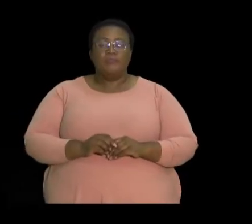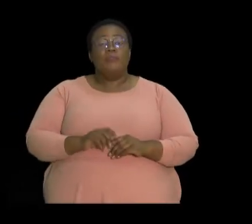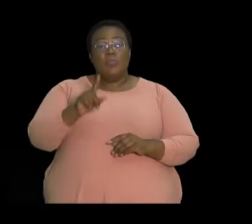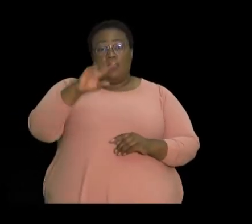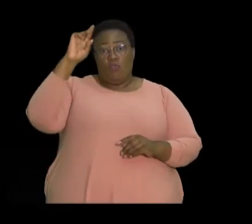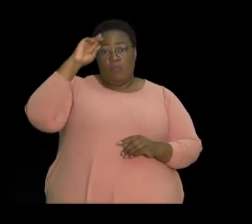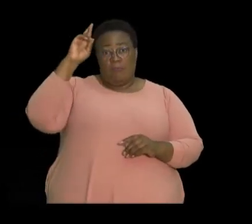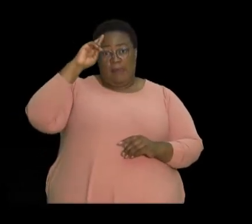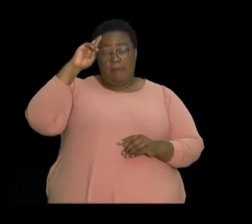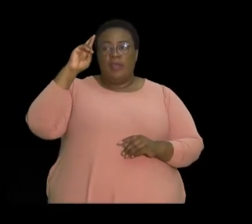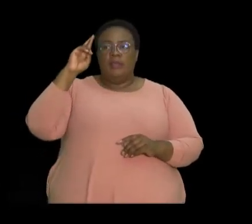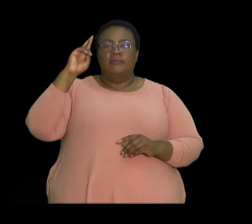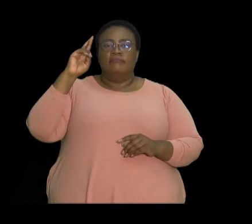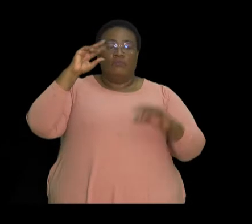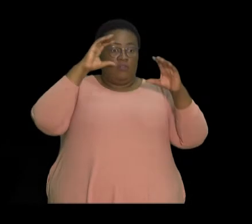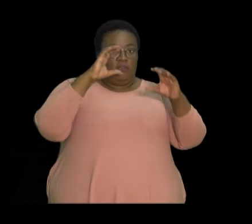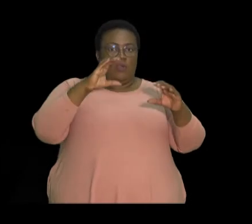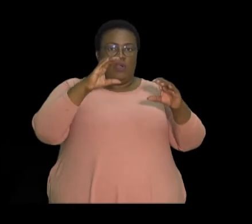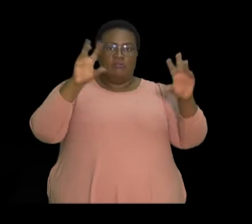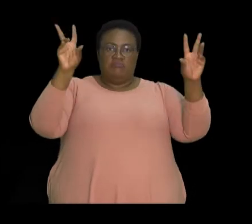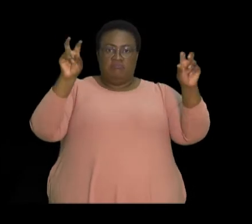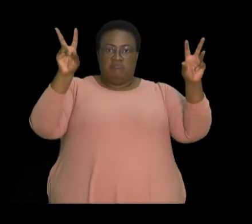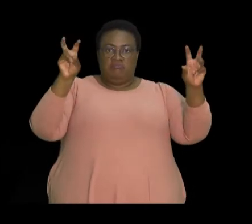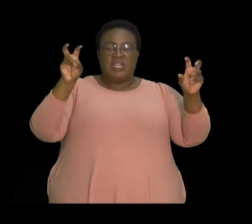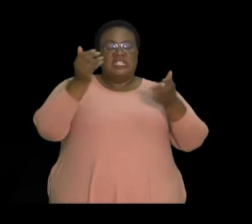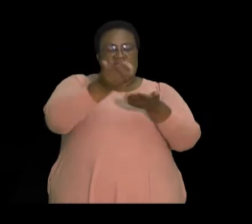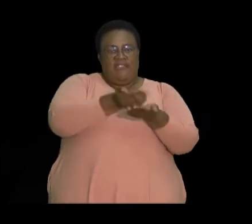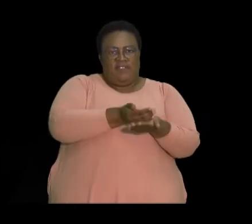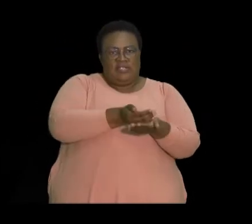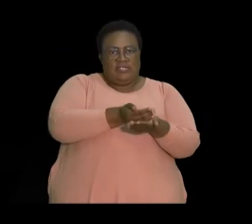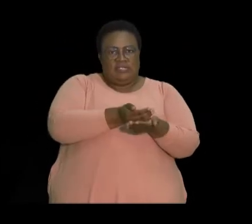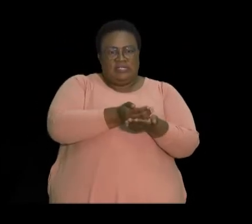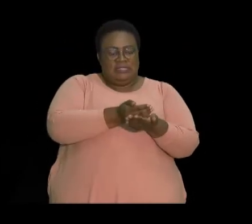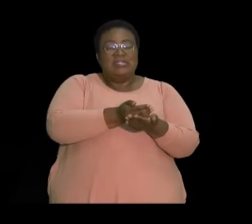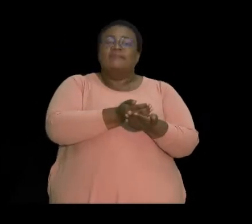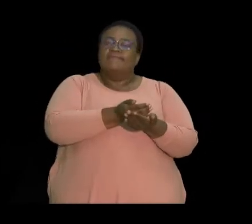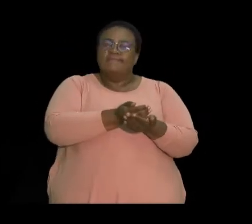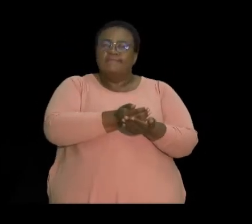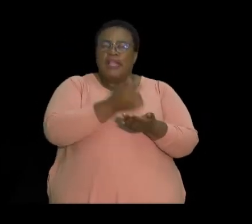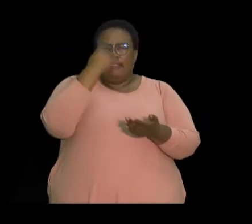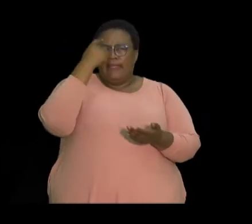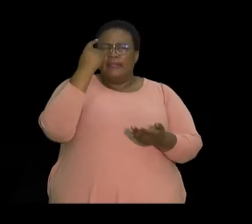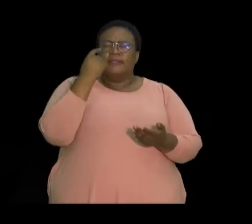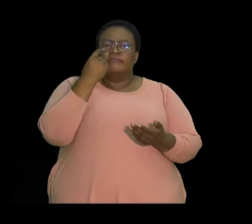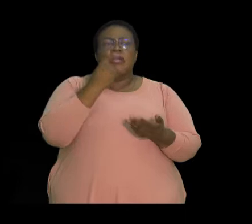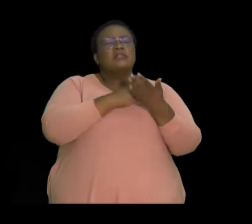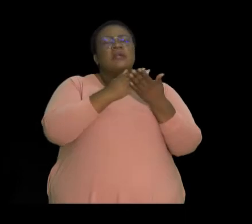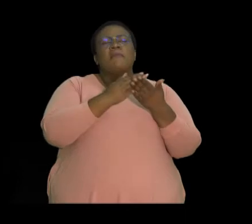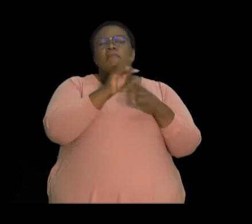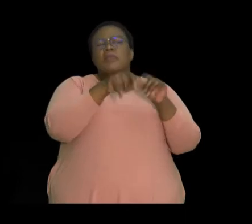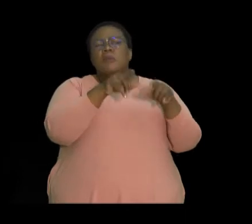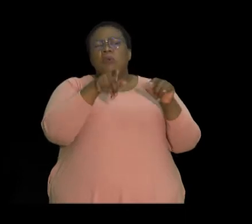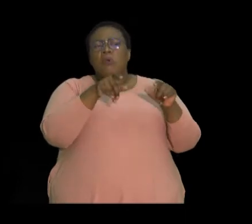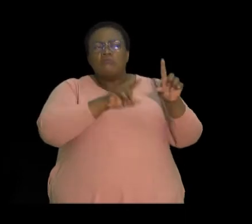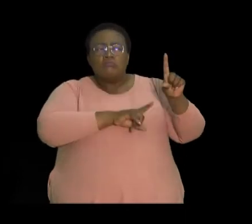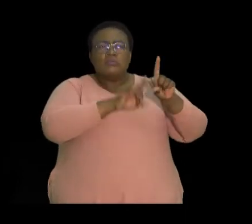our big concept is savings. So far, I want you to think about how some people are successful. So